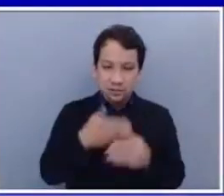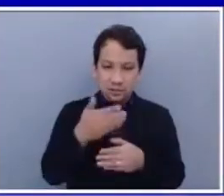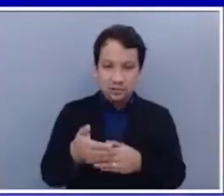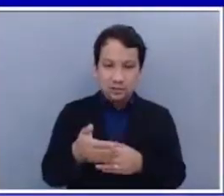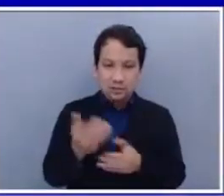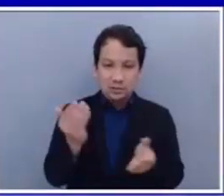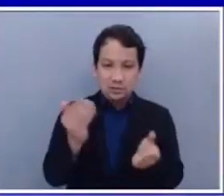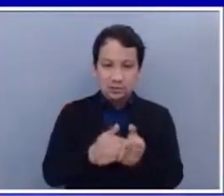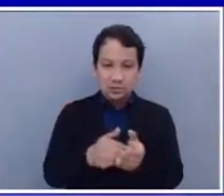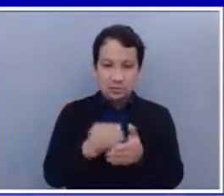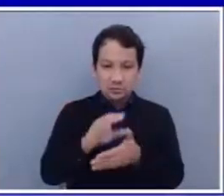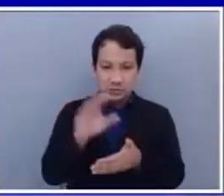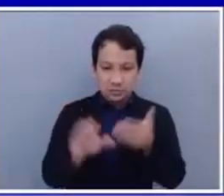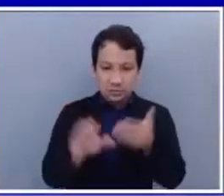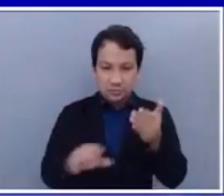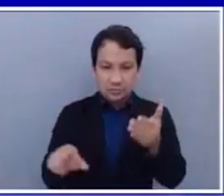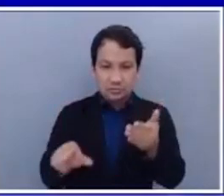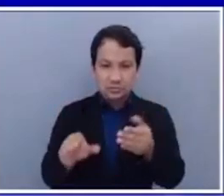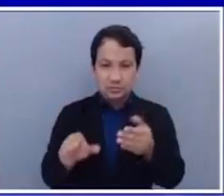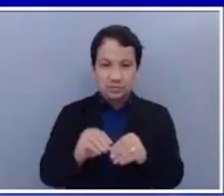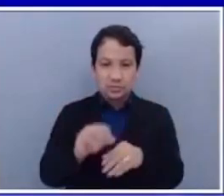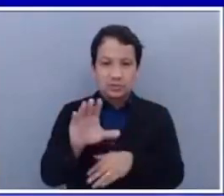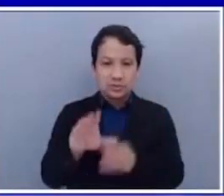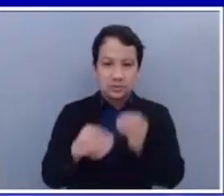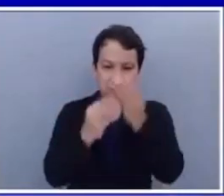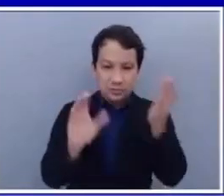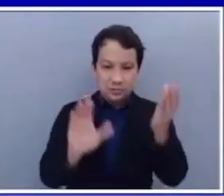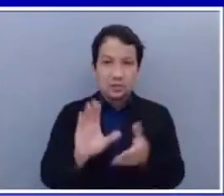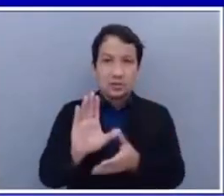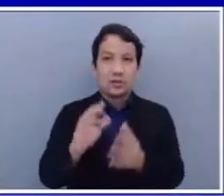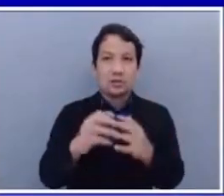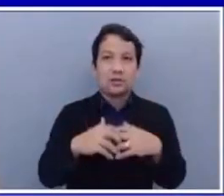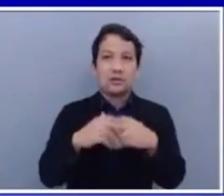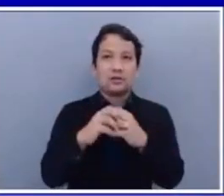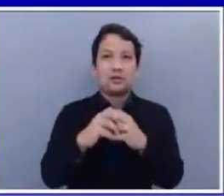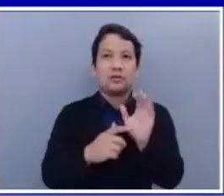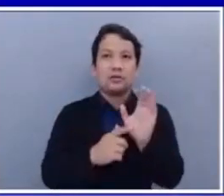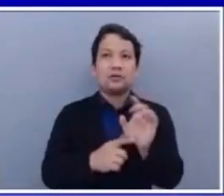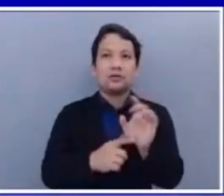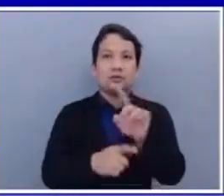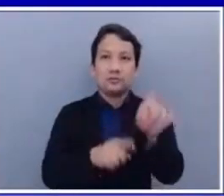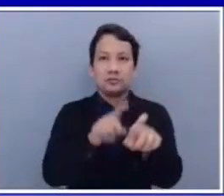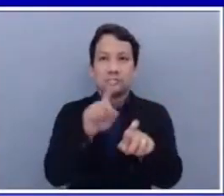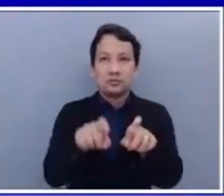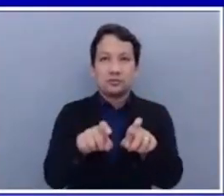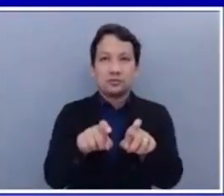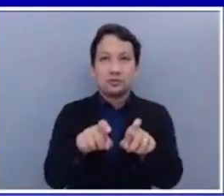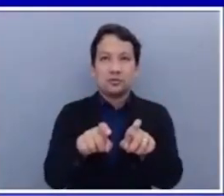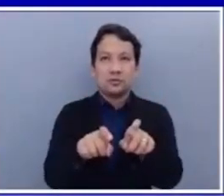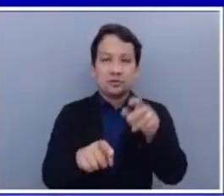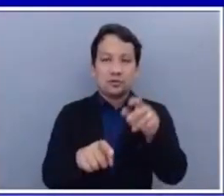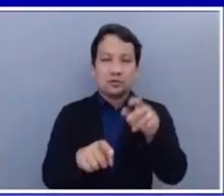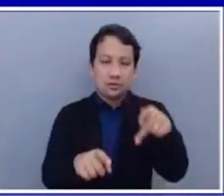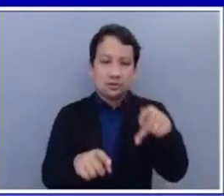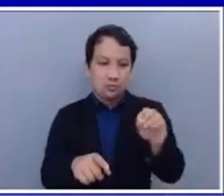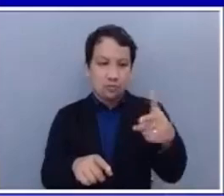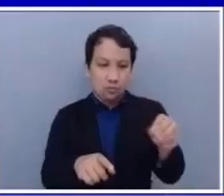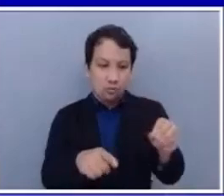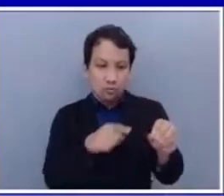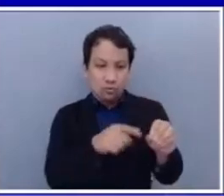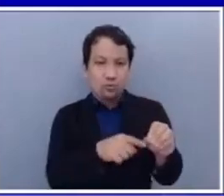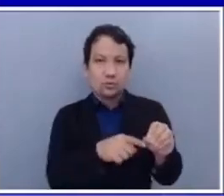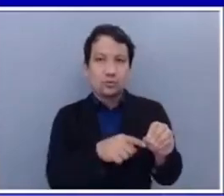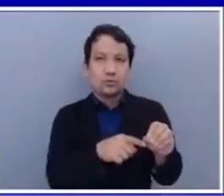chat. This time it's from Ms. Eileen Mencias. Her question is about the POGO industry. Okay, she has